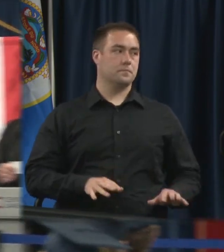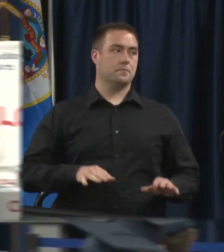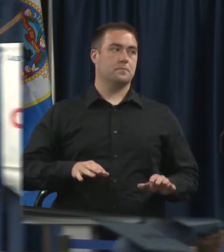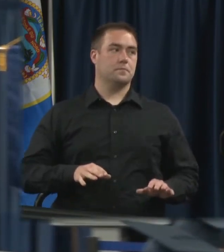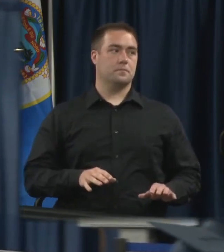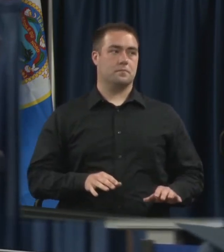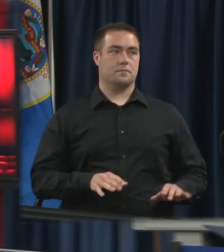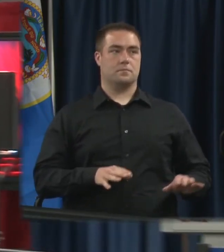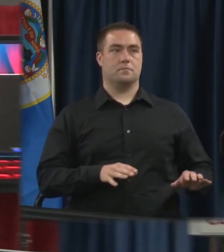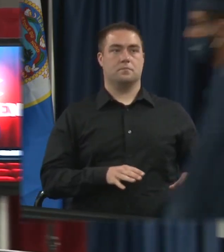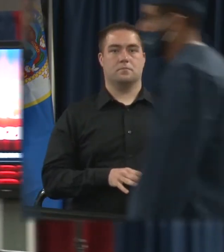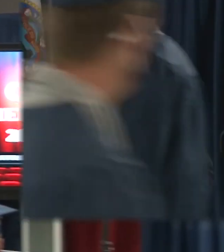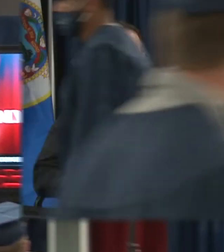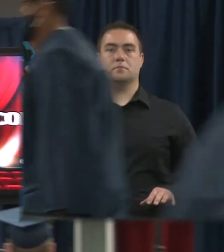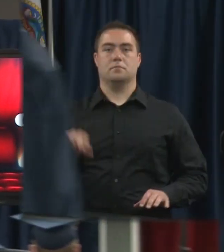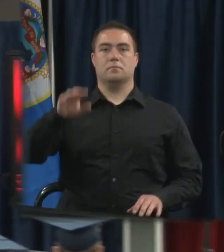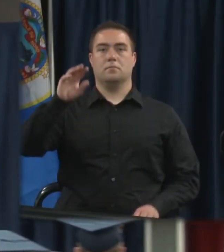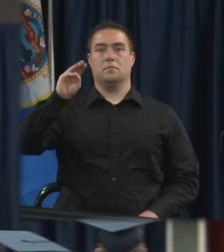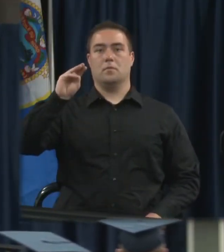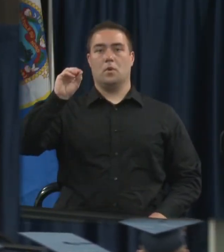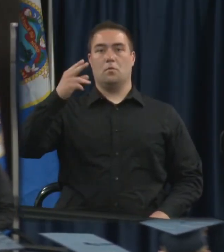Mohammed Hamed.